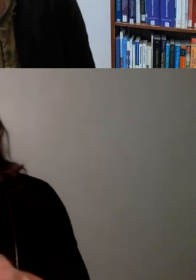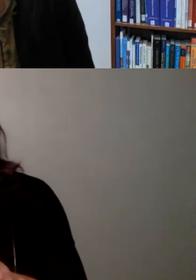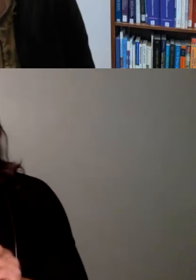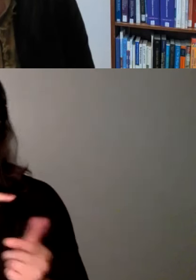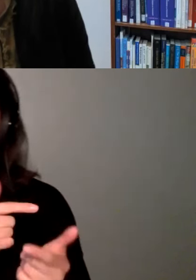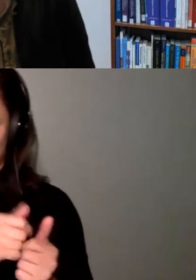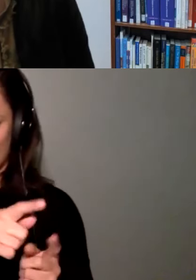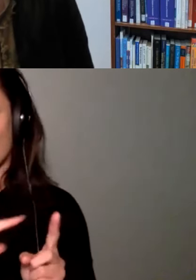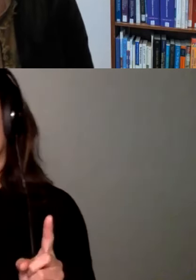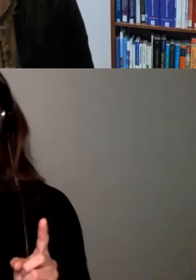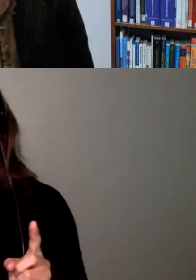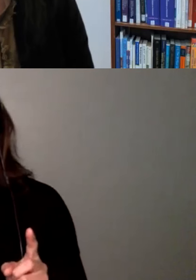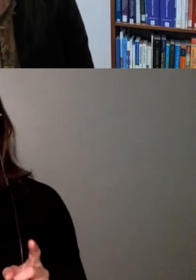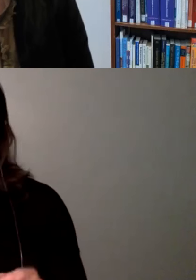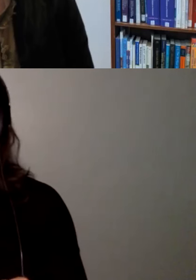has a few words to share.